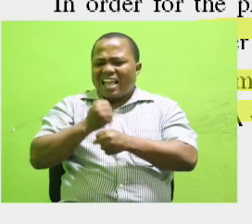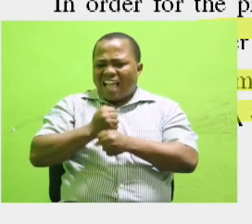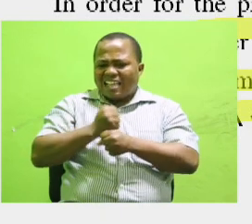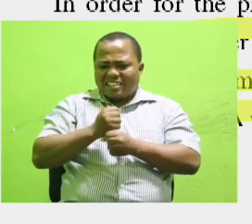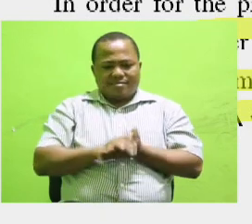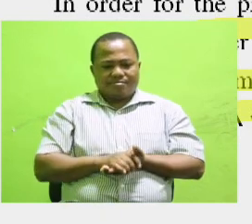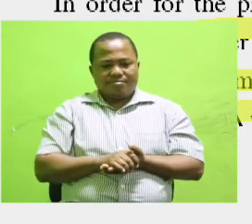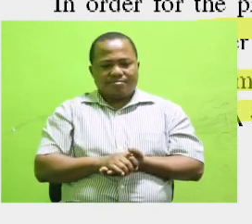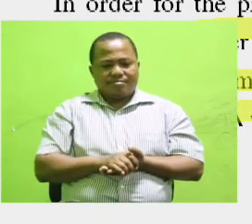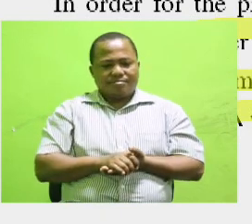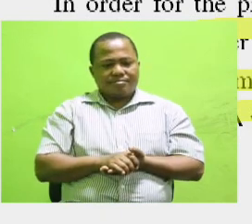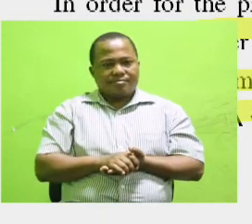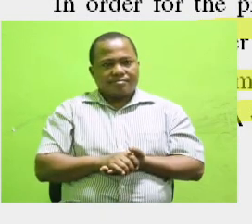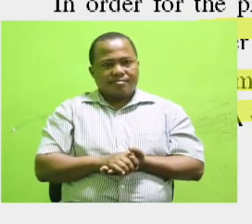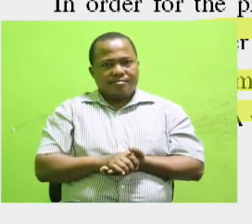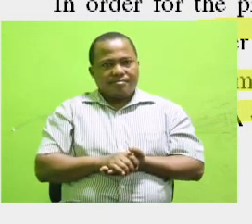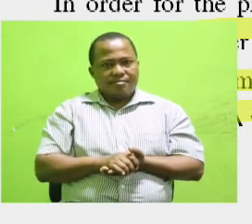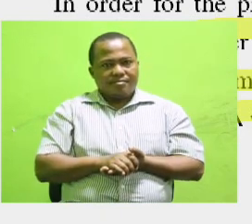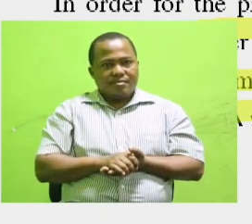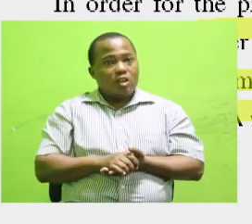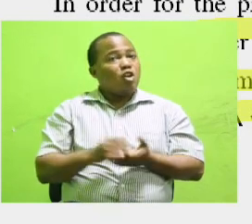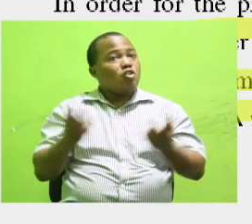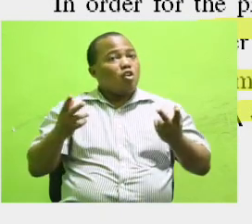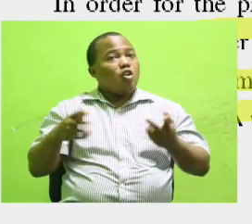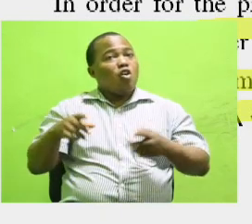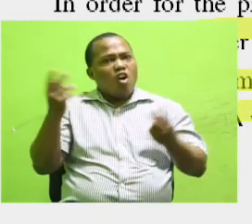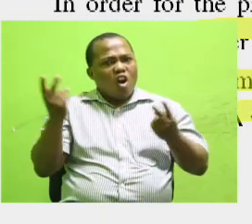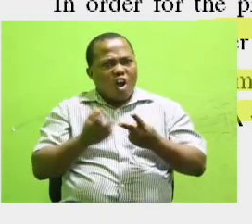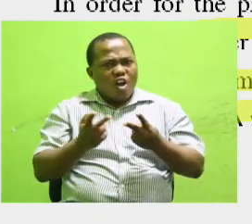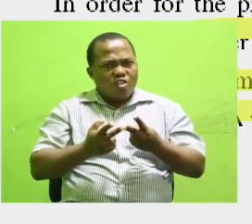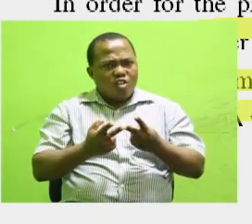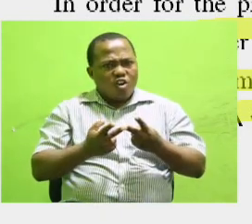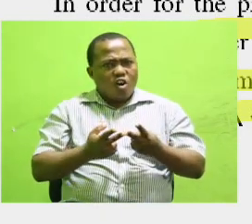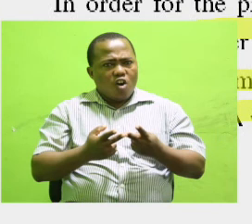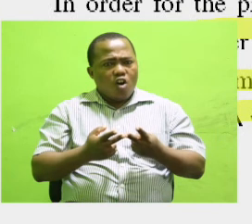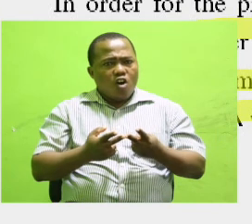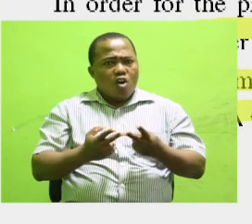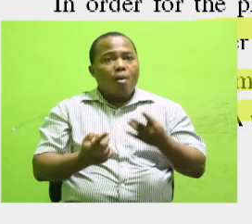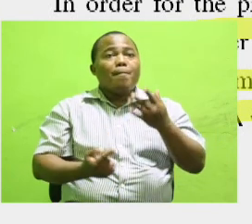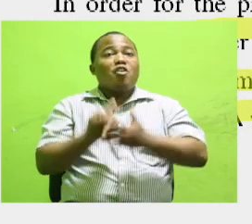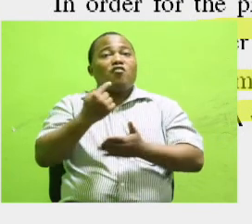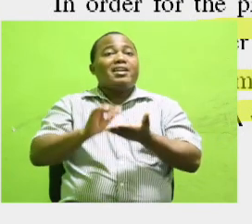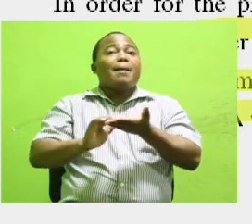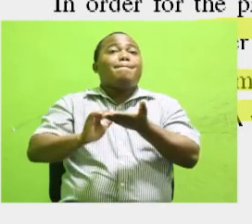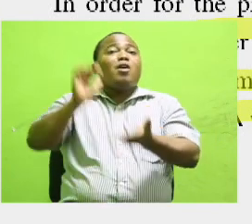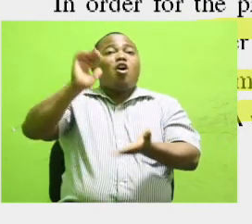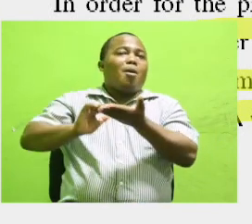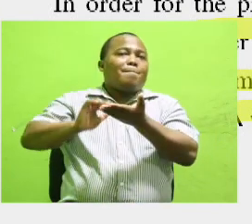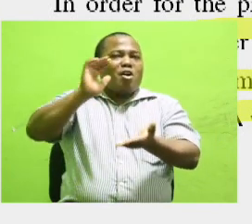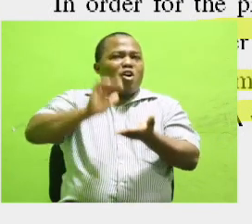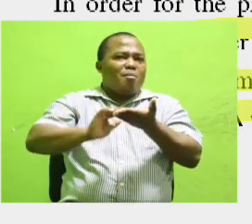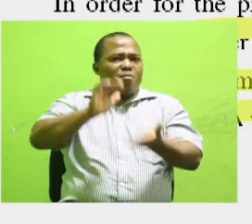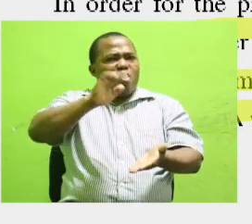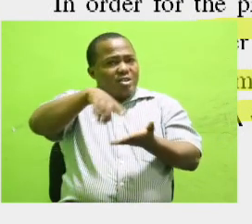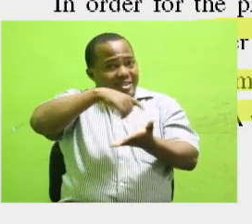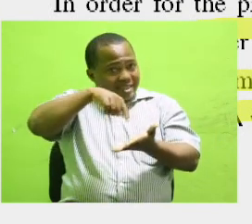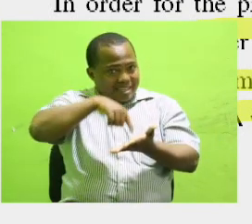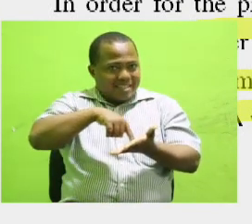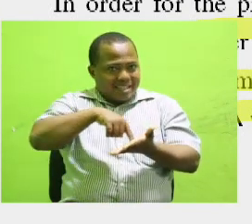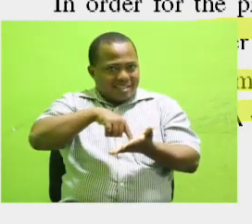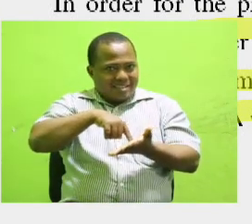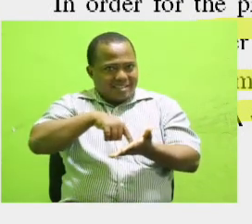giving education, they can also provide more centers. That is, they can build more centers,